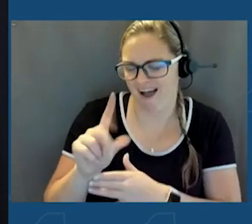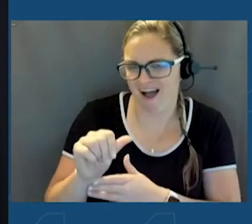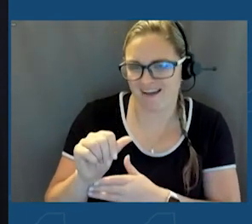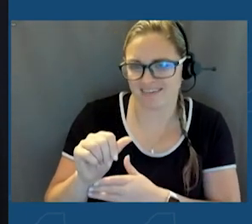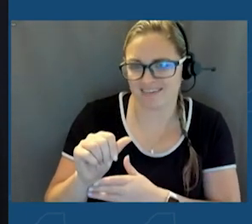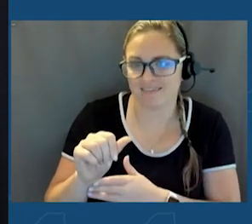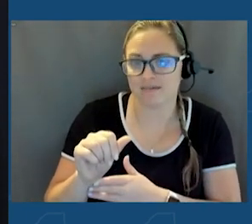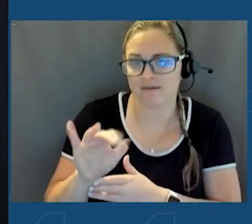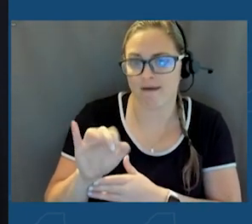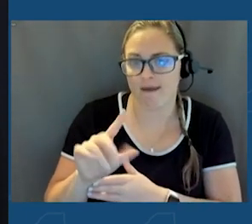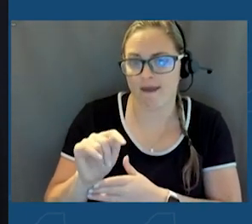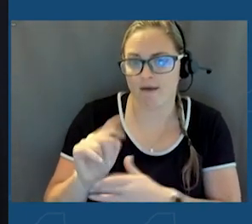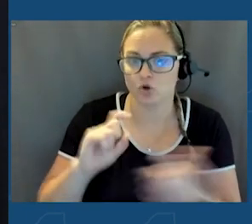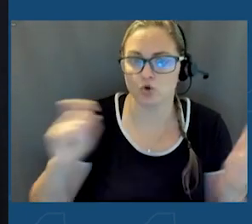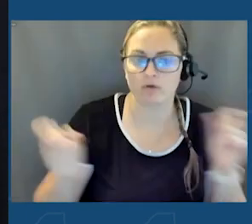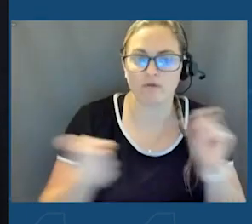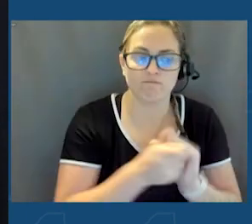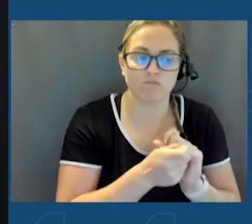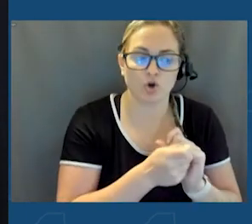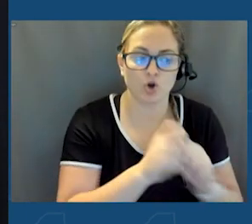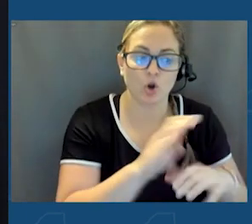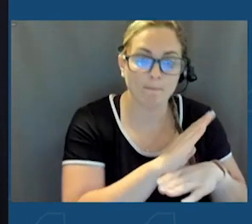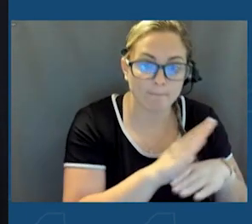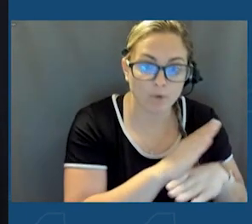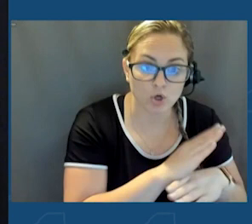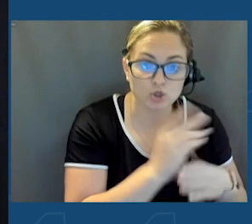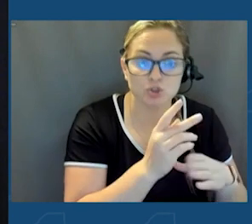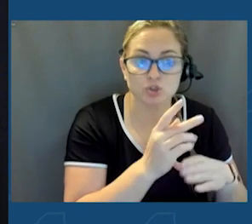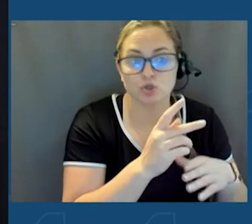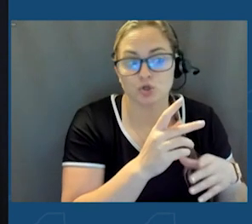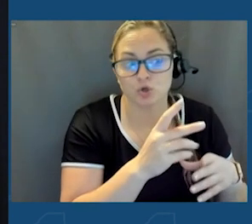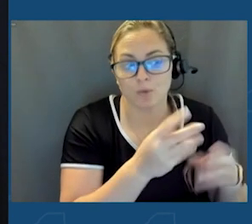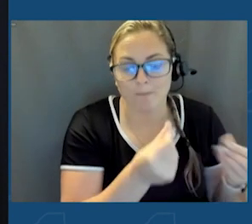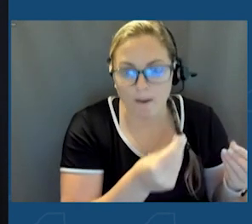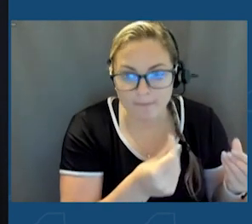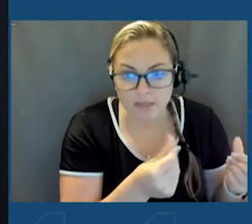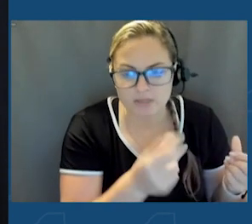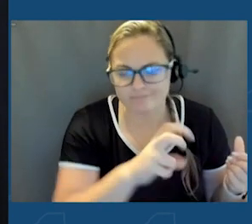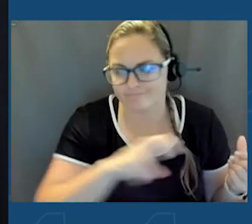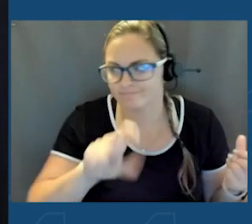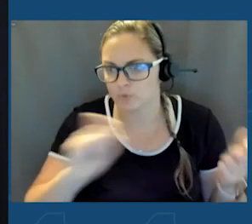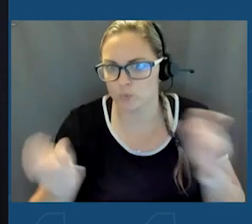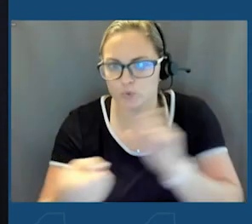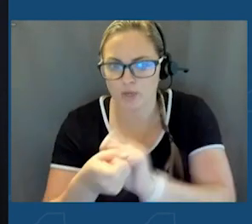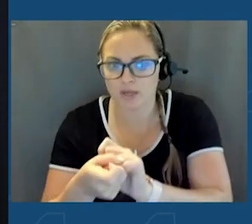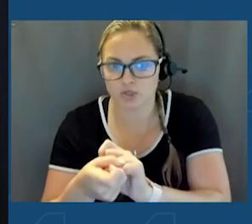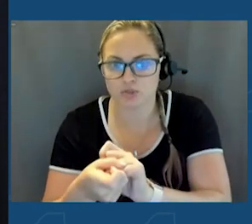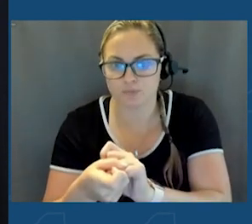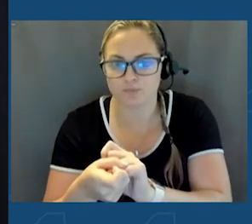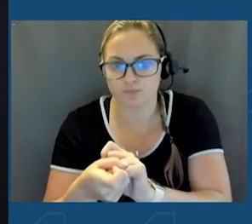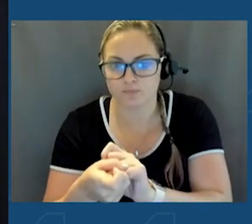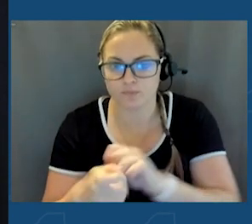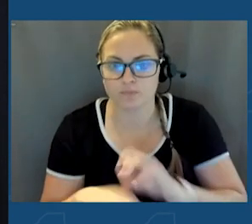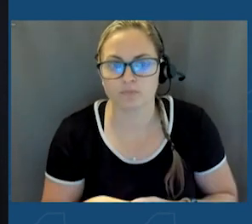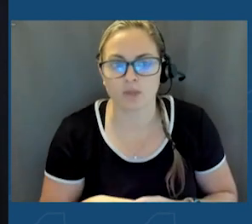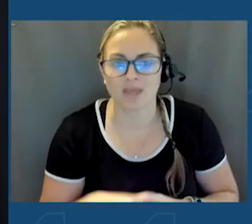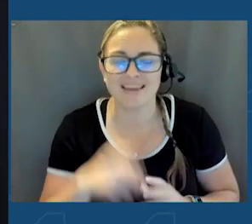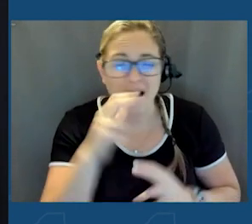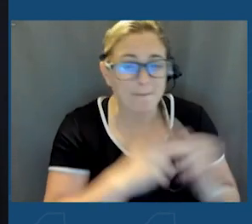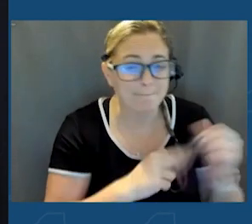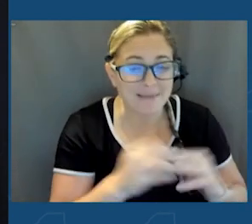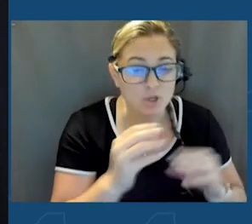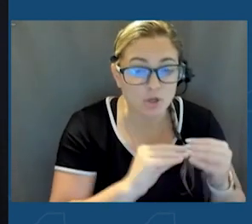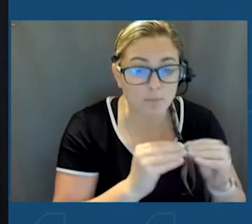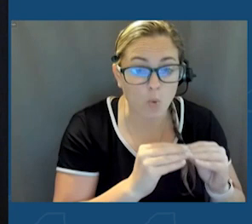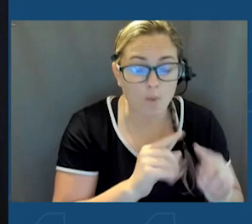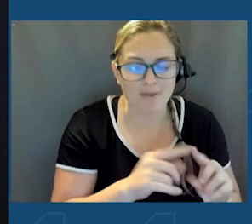convert commercial properties into distressed hotel properties across the state. But it's not just about building more, it's about helping people stay